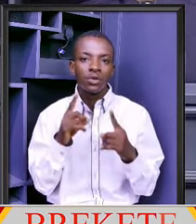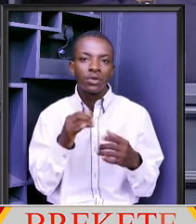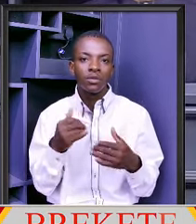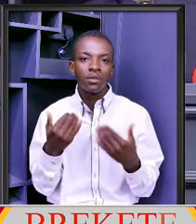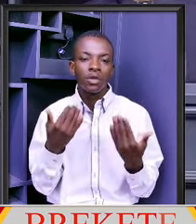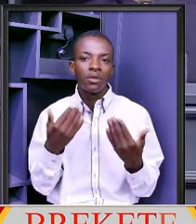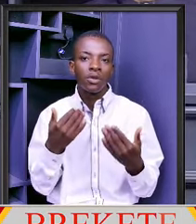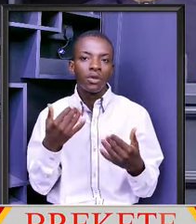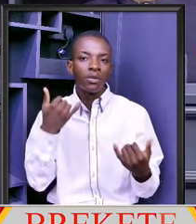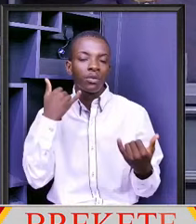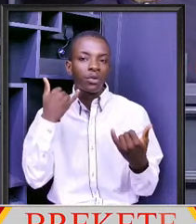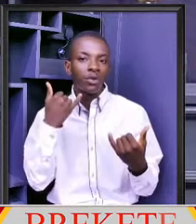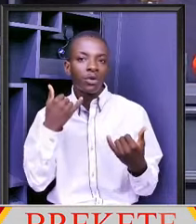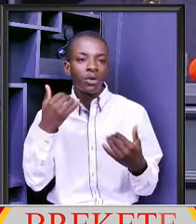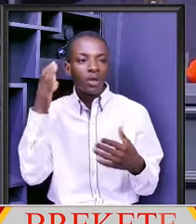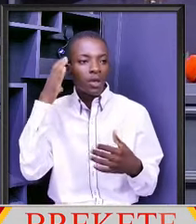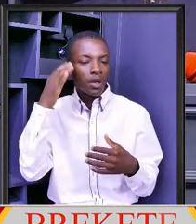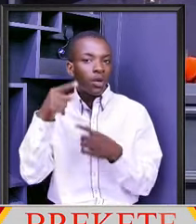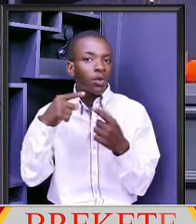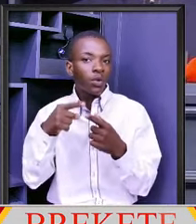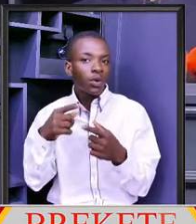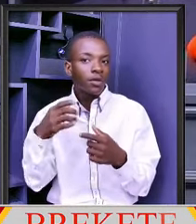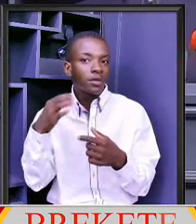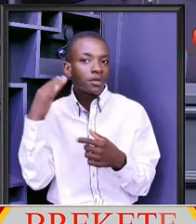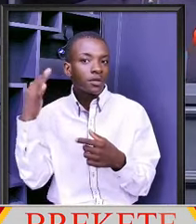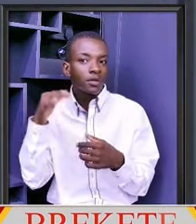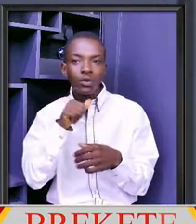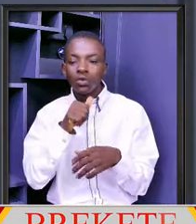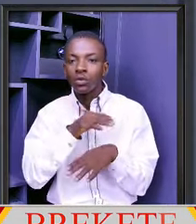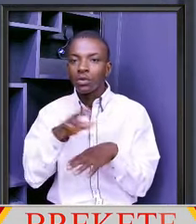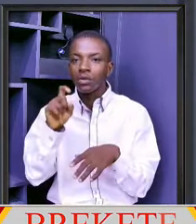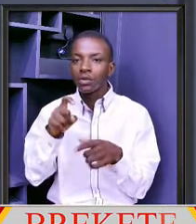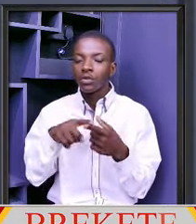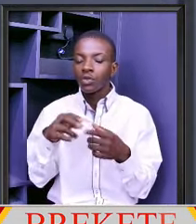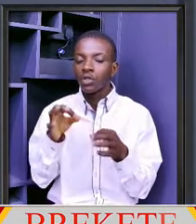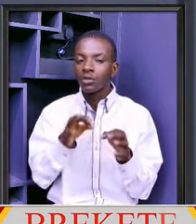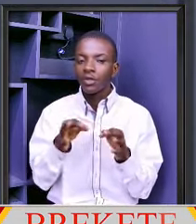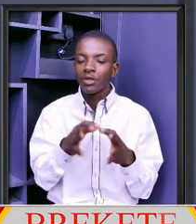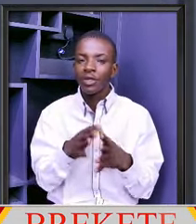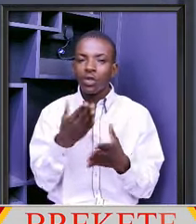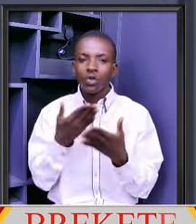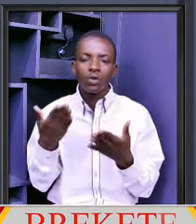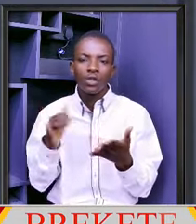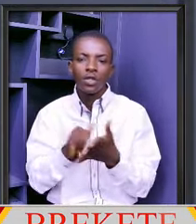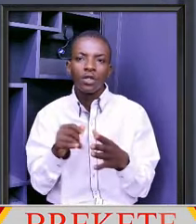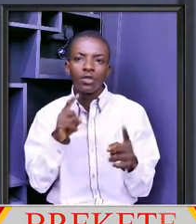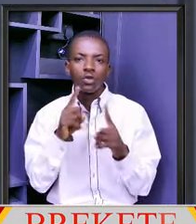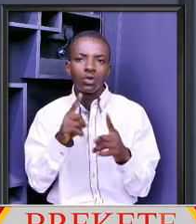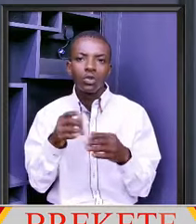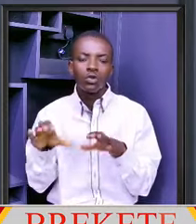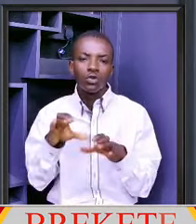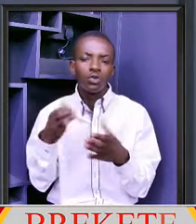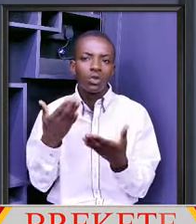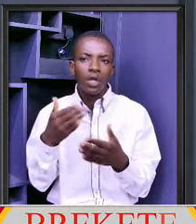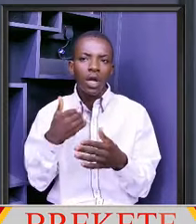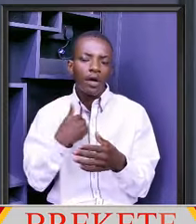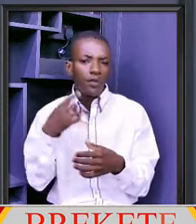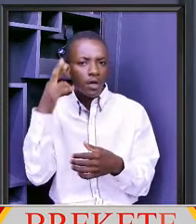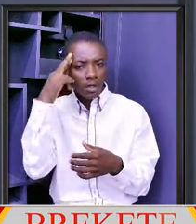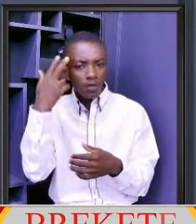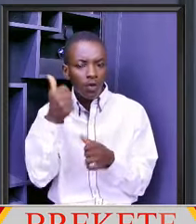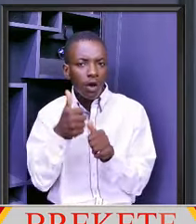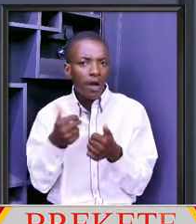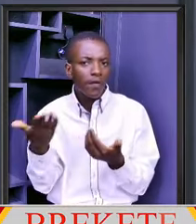you put him on air. We hear when he ring. Now you go to explain. Some things where they talk, say make what they do. I get